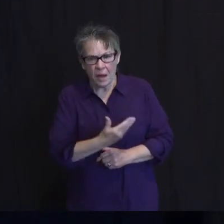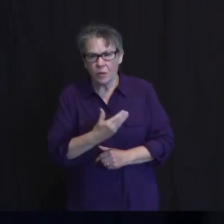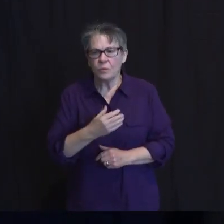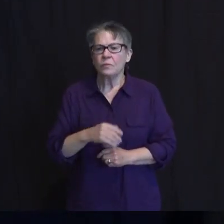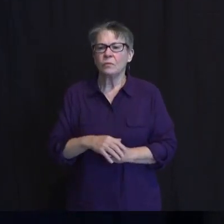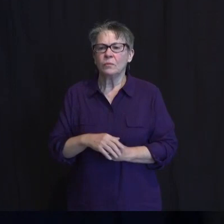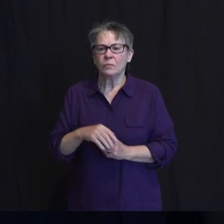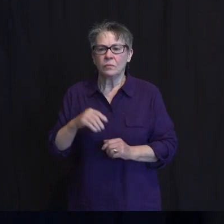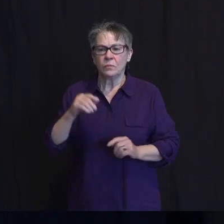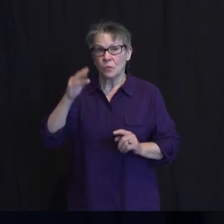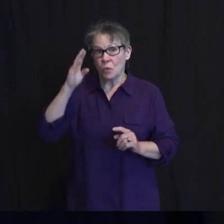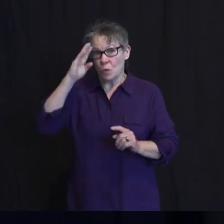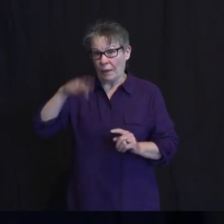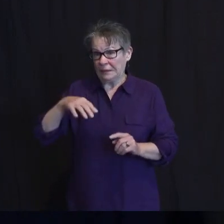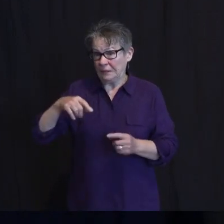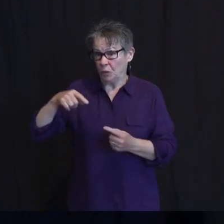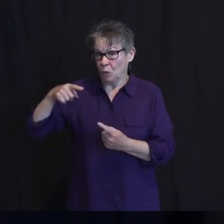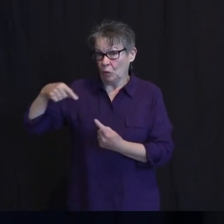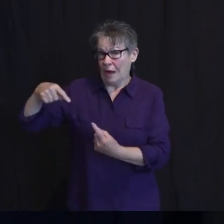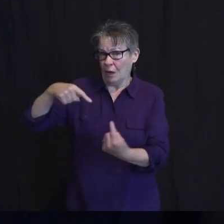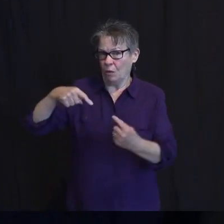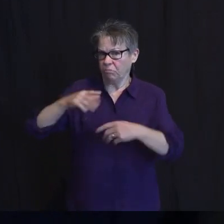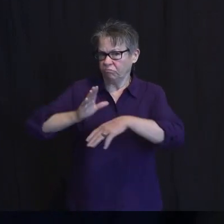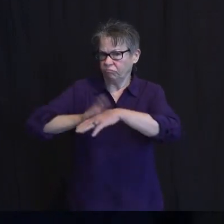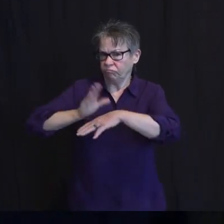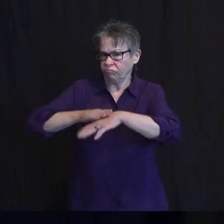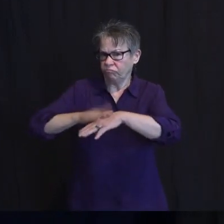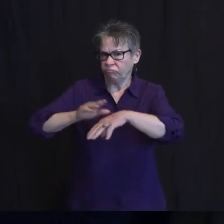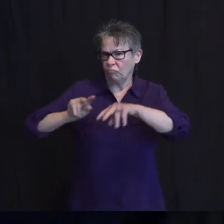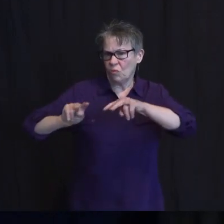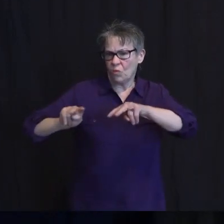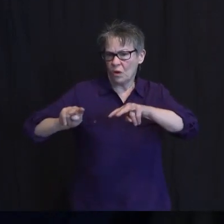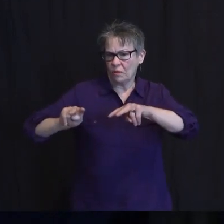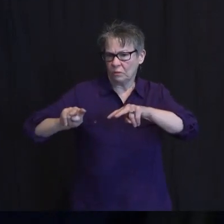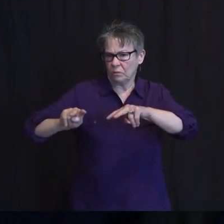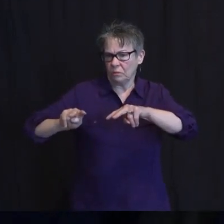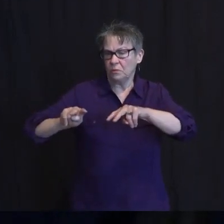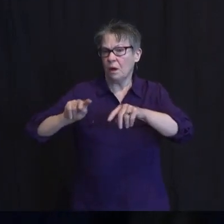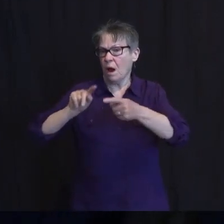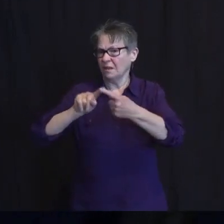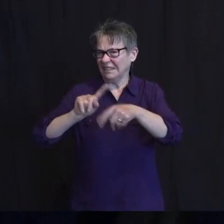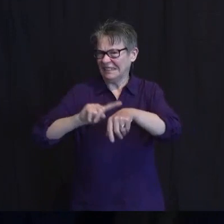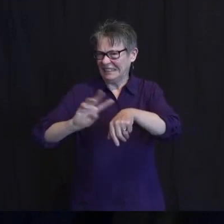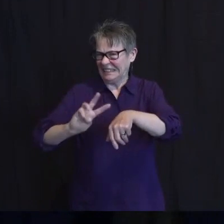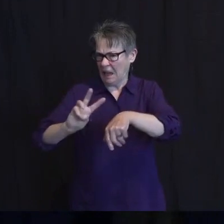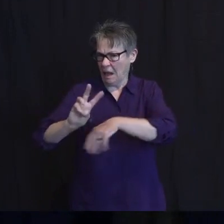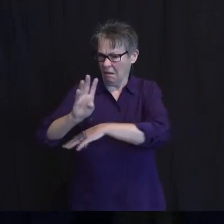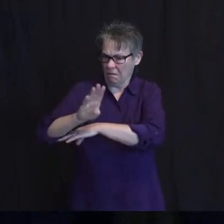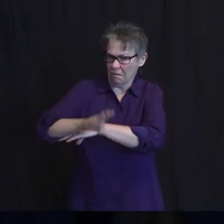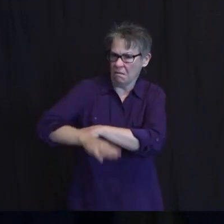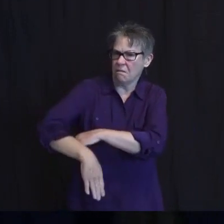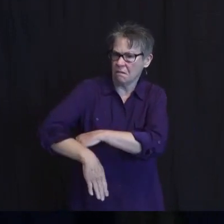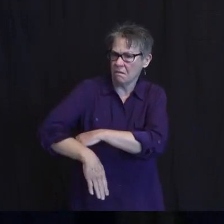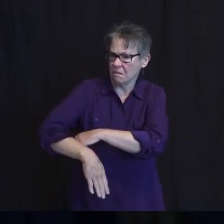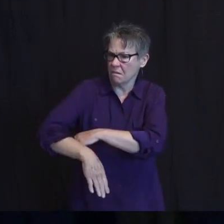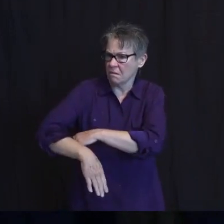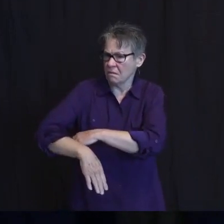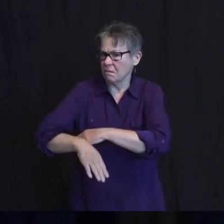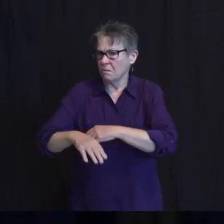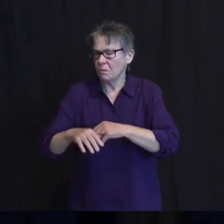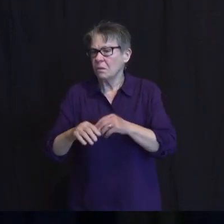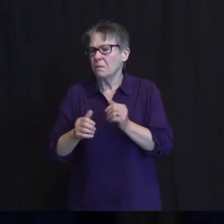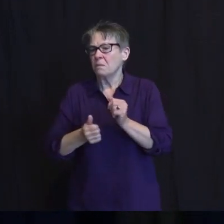6 p.m. for 16 of our 21 counties. I won't go through them all, but it's kind of the 5 northeastern that are not